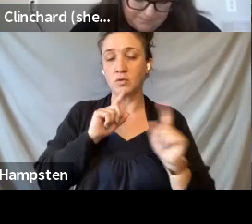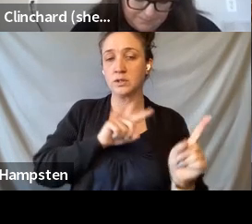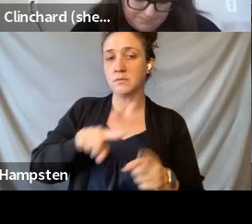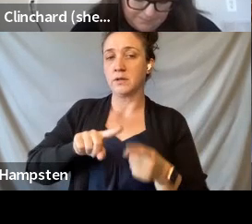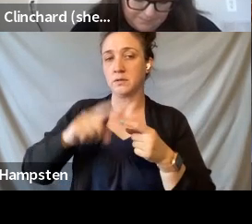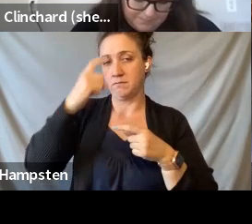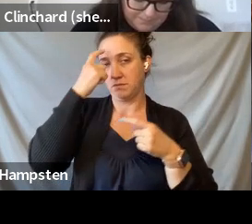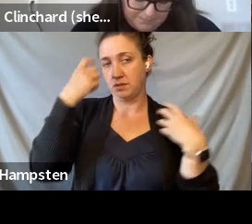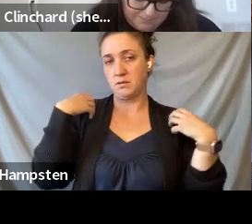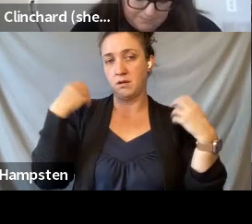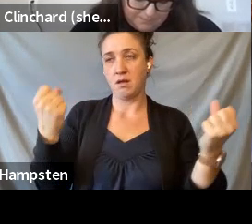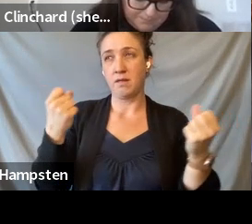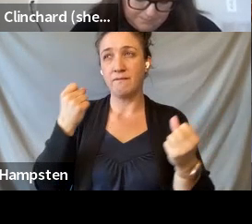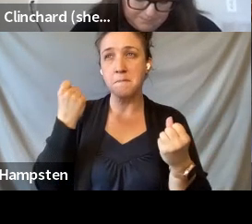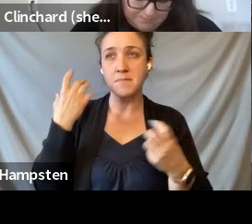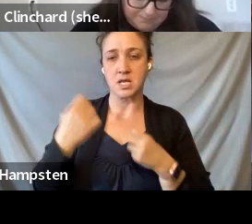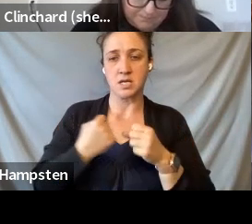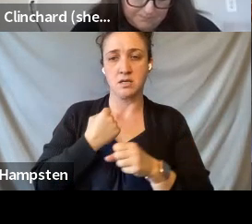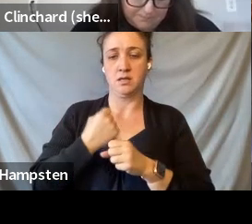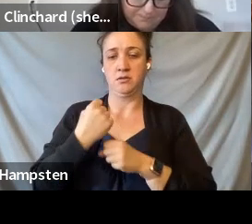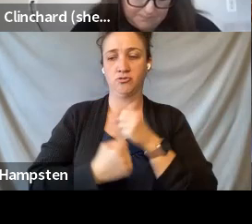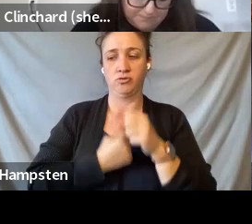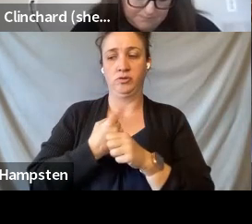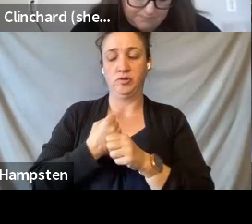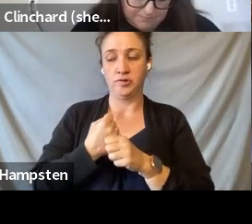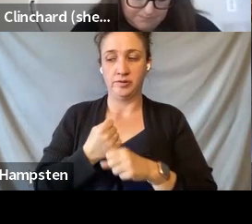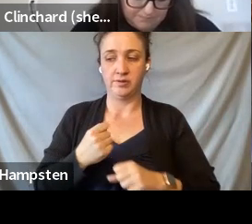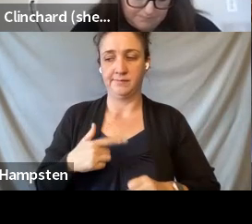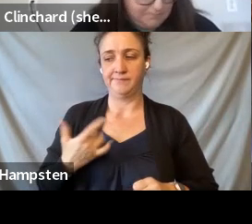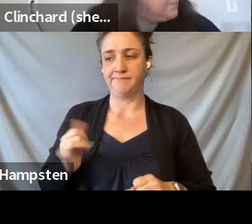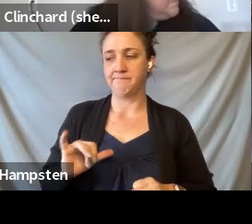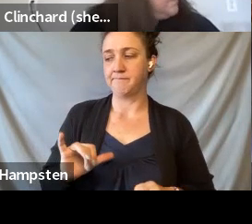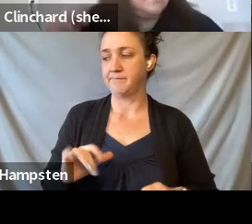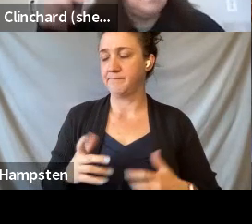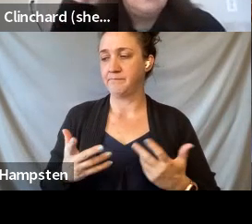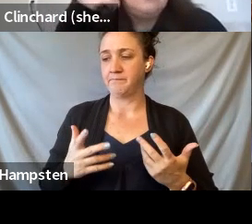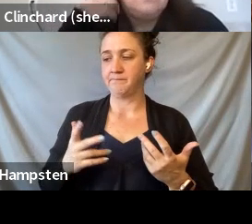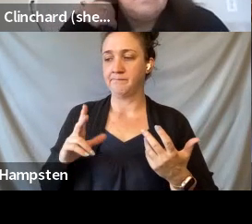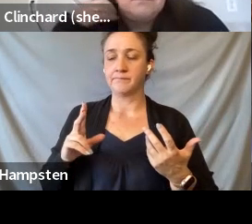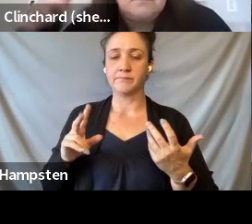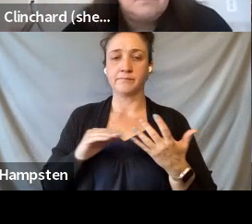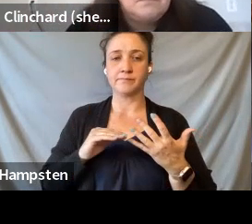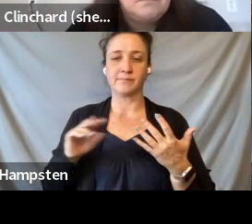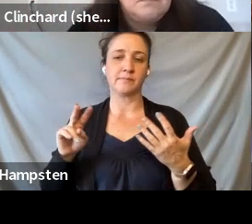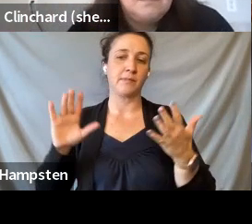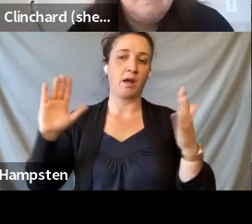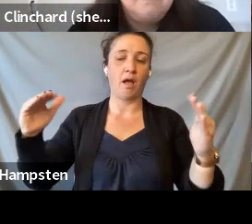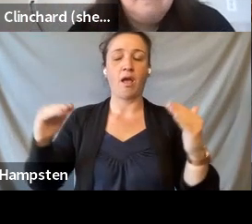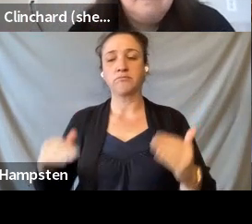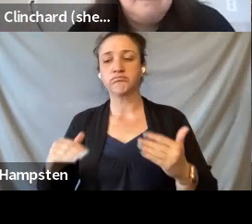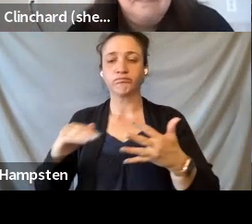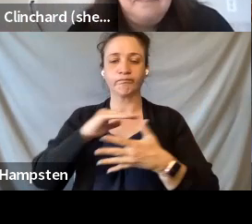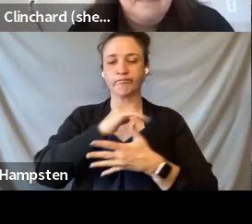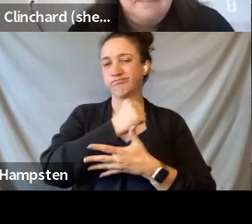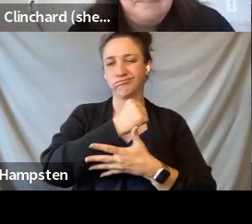for decades has kind of been like a second tier concern, not just